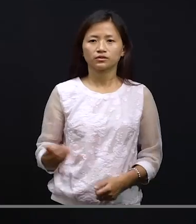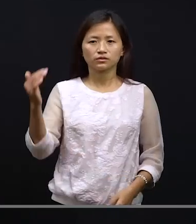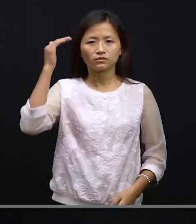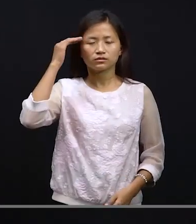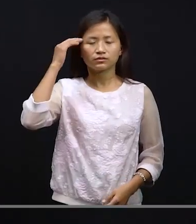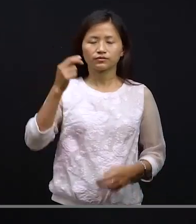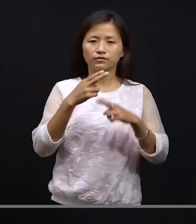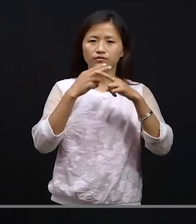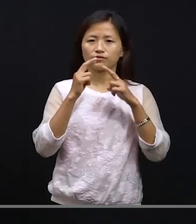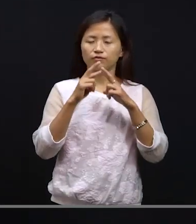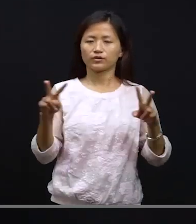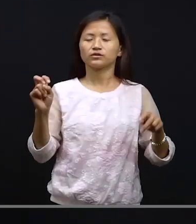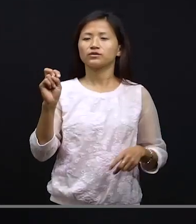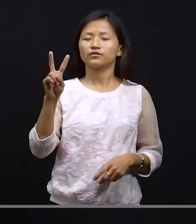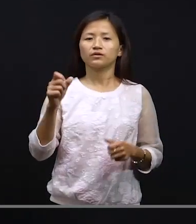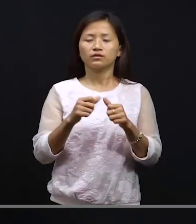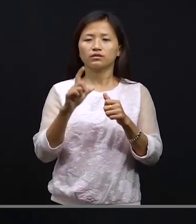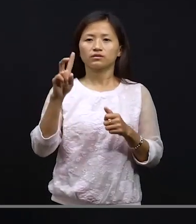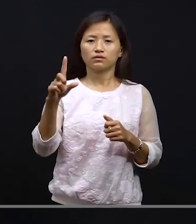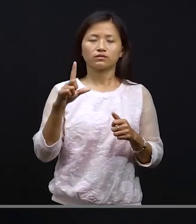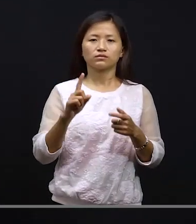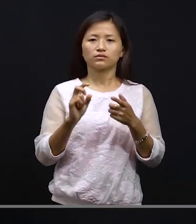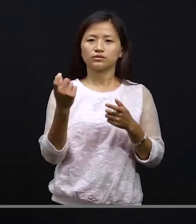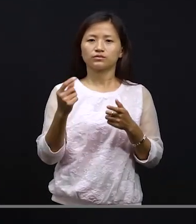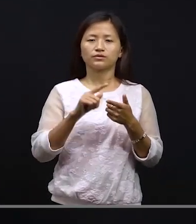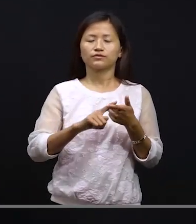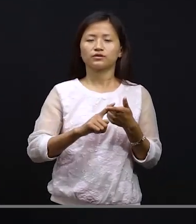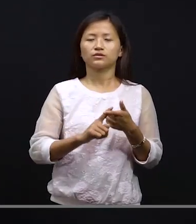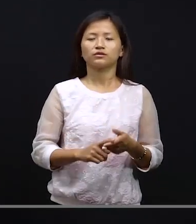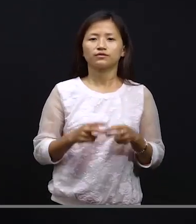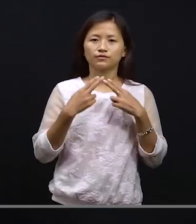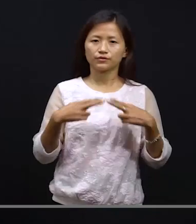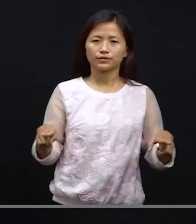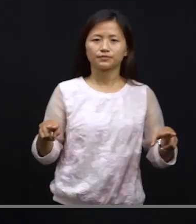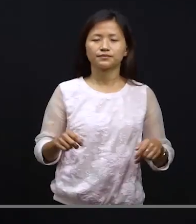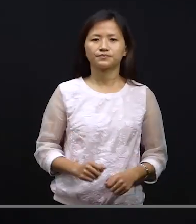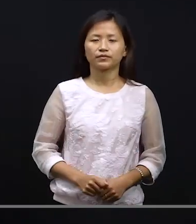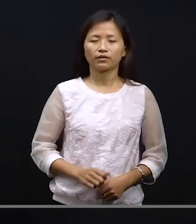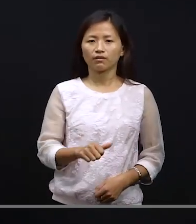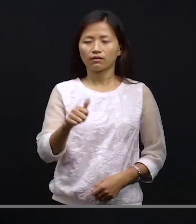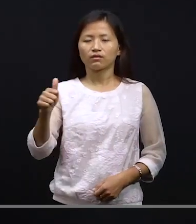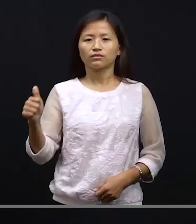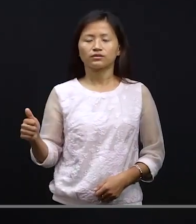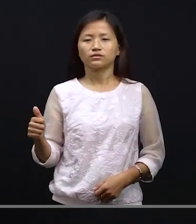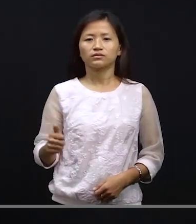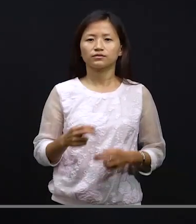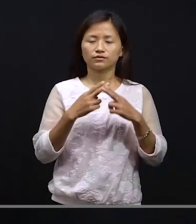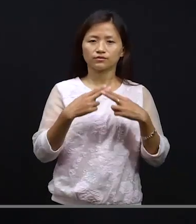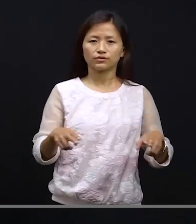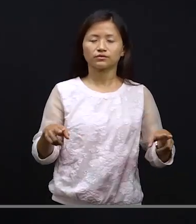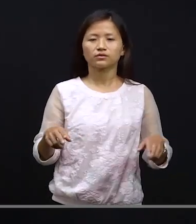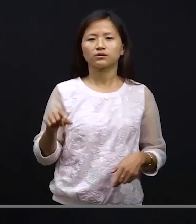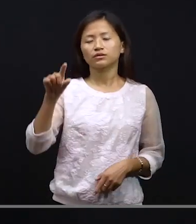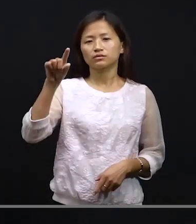of freedom, because sometimes we interchange freedom with some other things. We think that freedom means